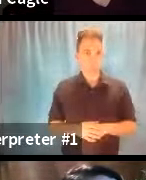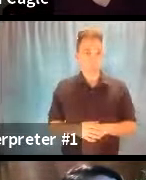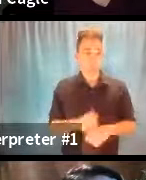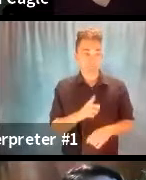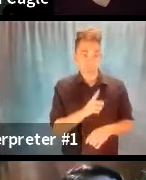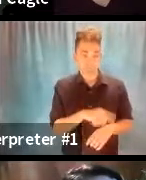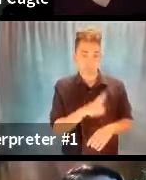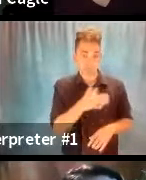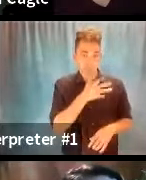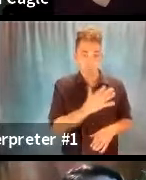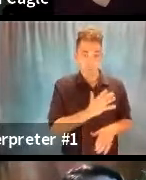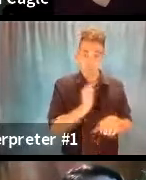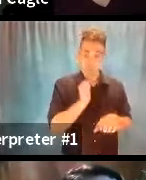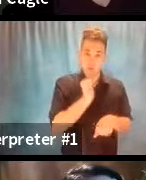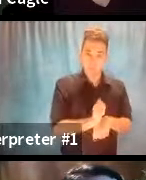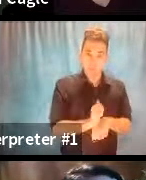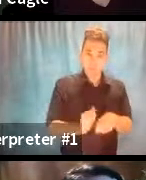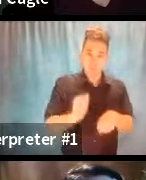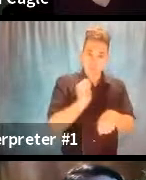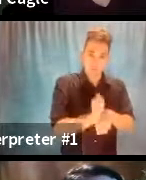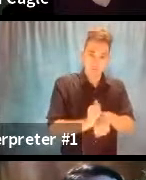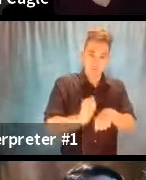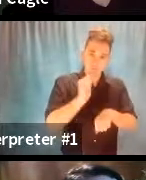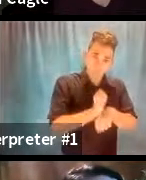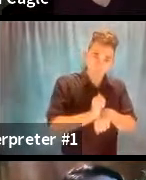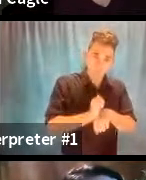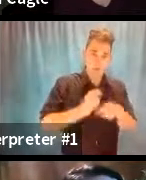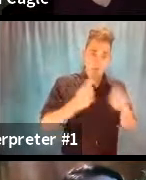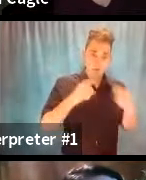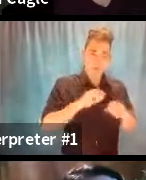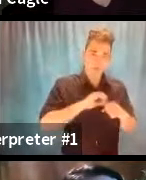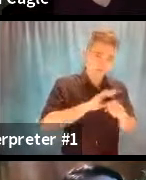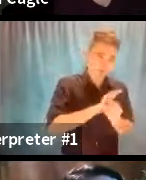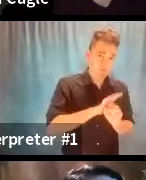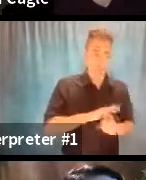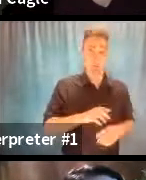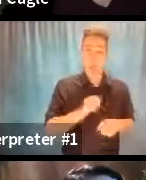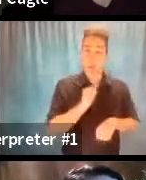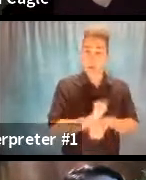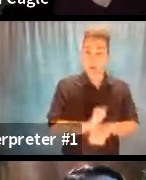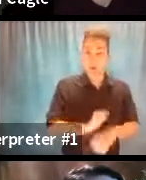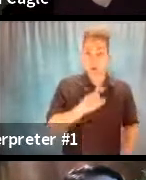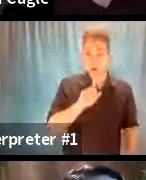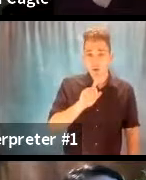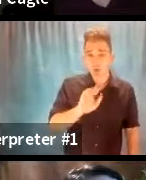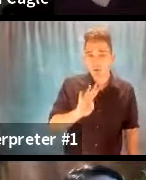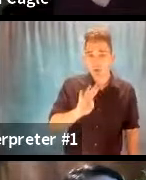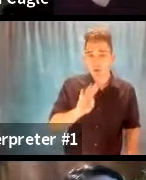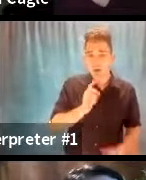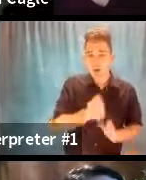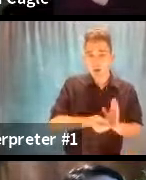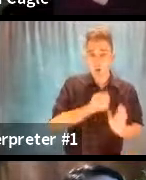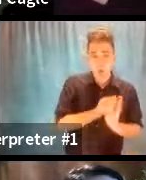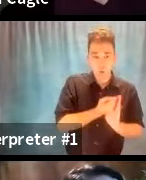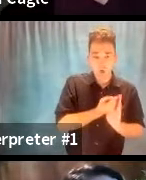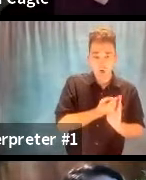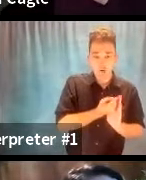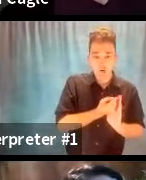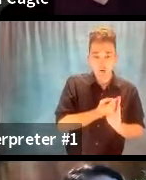during the pandemic. They work 24 hours. They are supporting families that work in